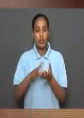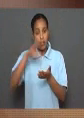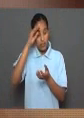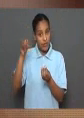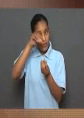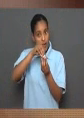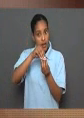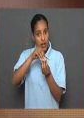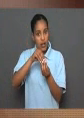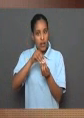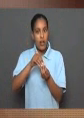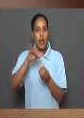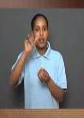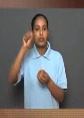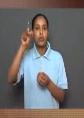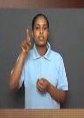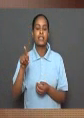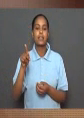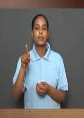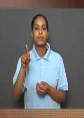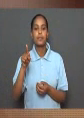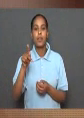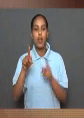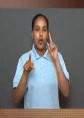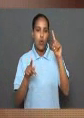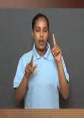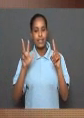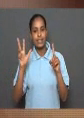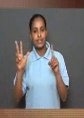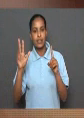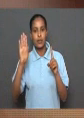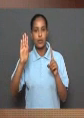so far are isoprene,